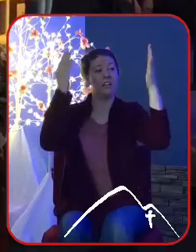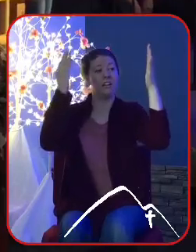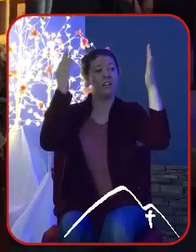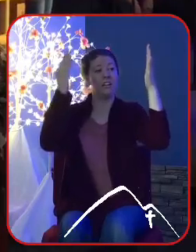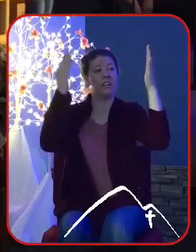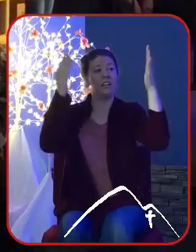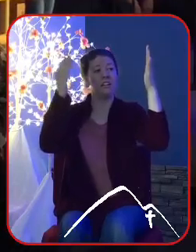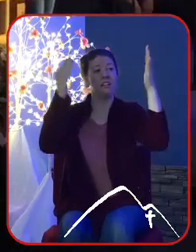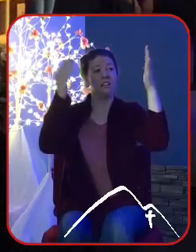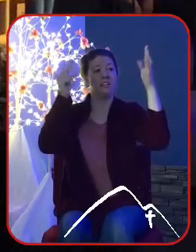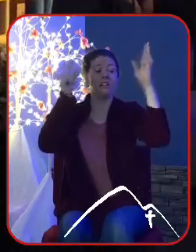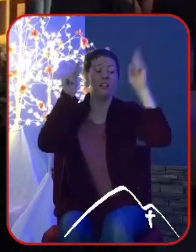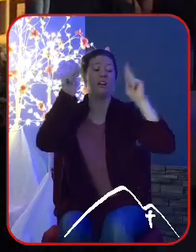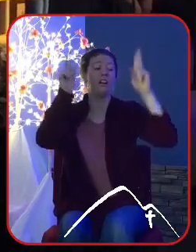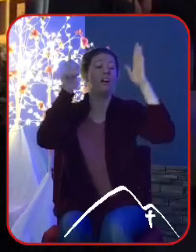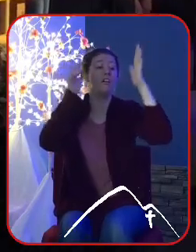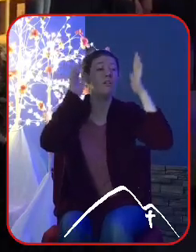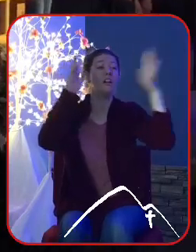Hosanna,